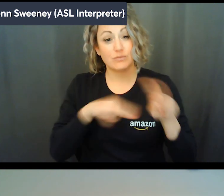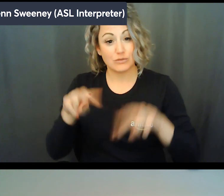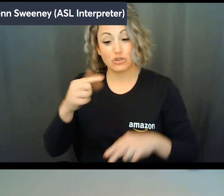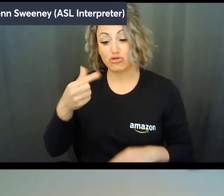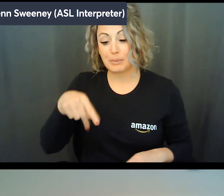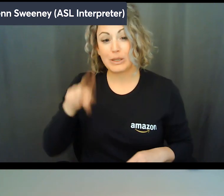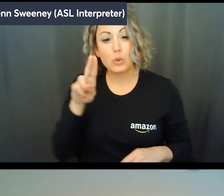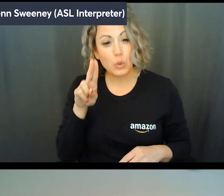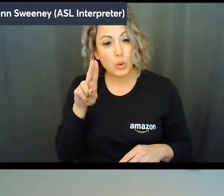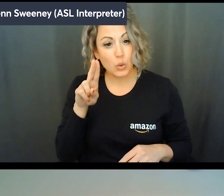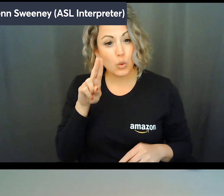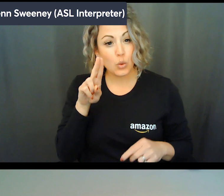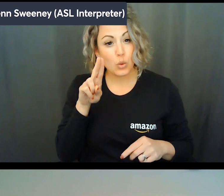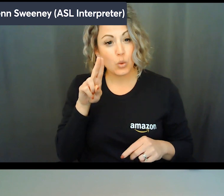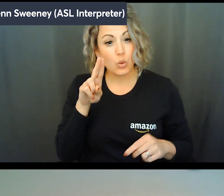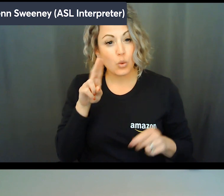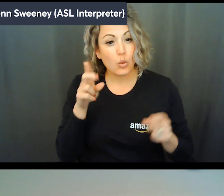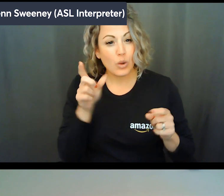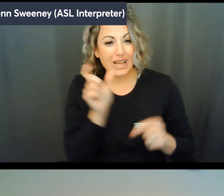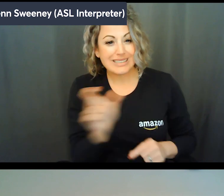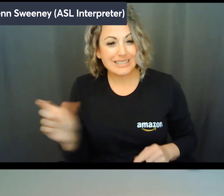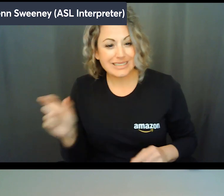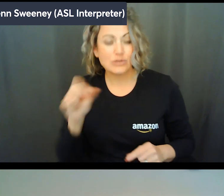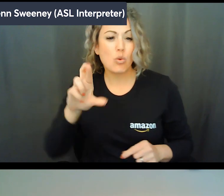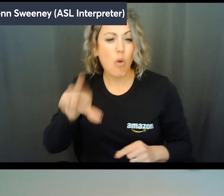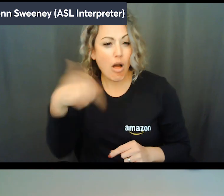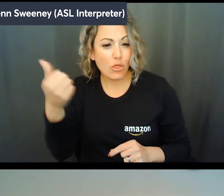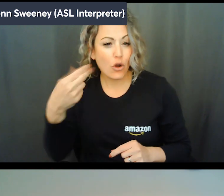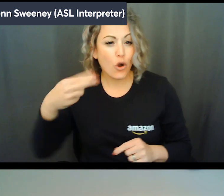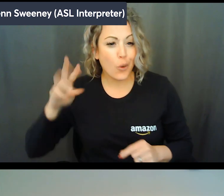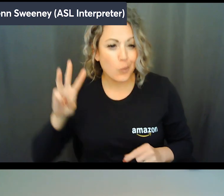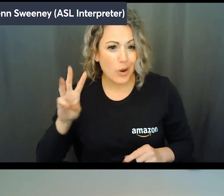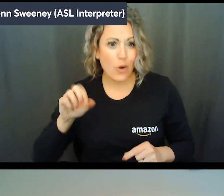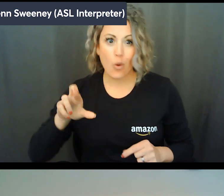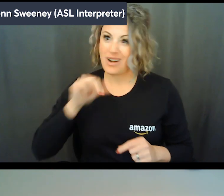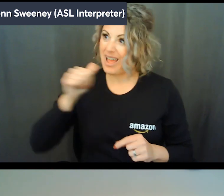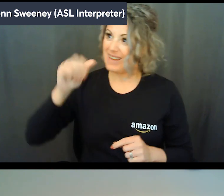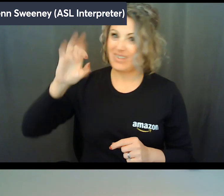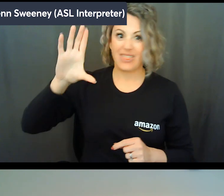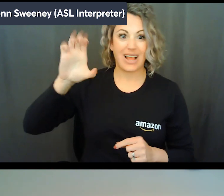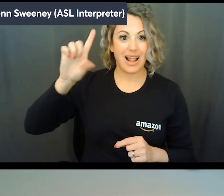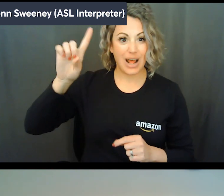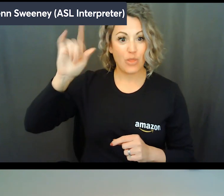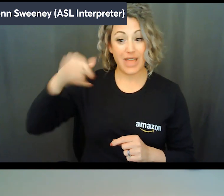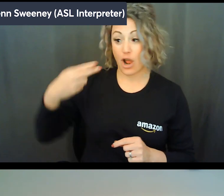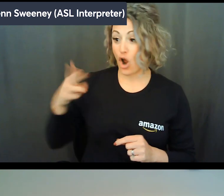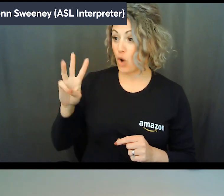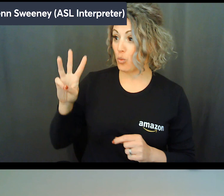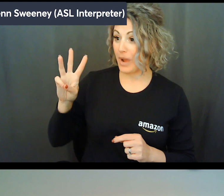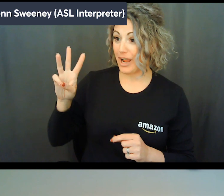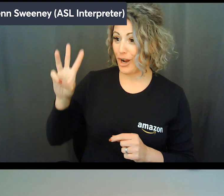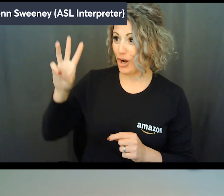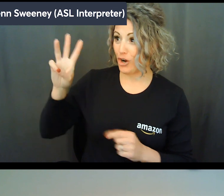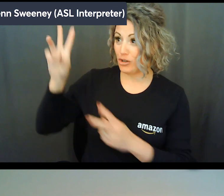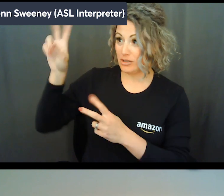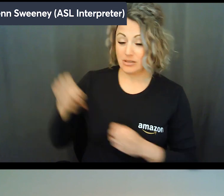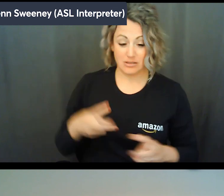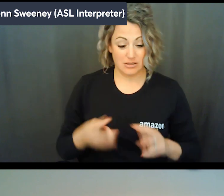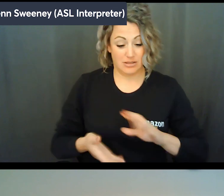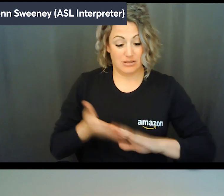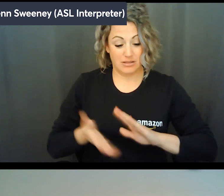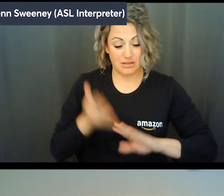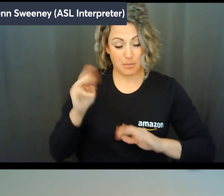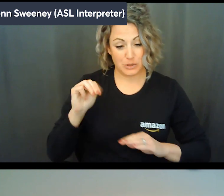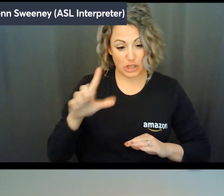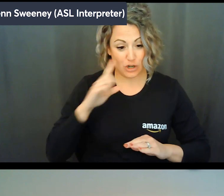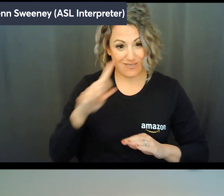GPU instances or other like hardware, or even like if I wasn't in the cloud, if I had to bring in all those hardware to try to run through a machine learning inferencing